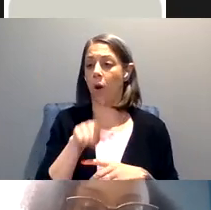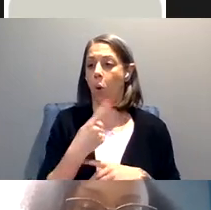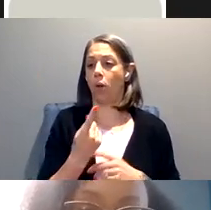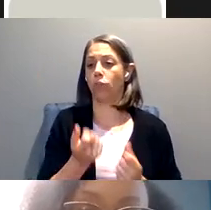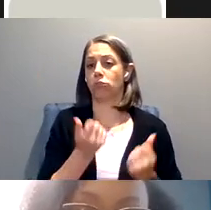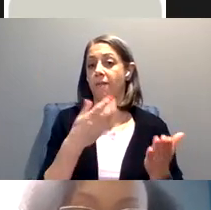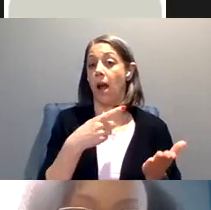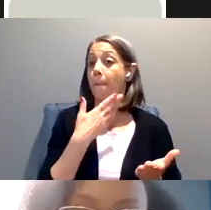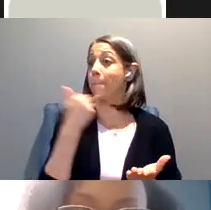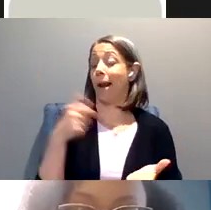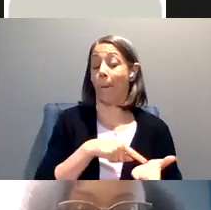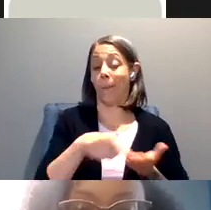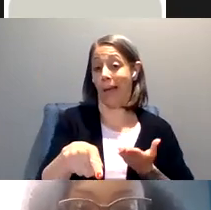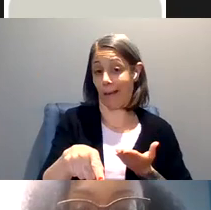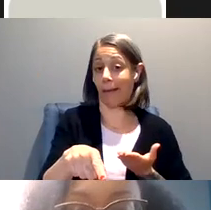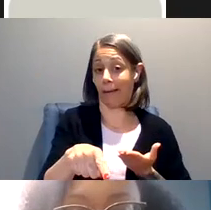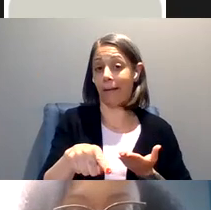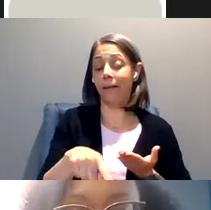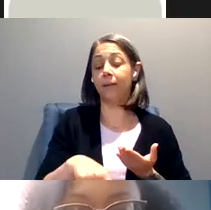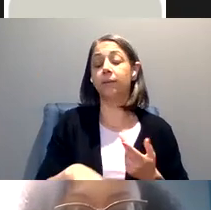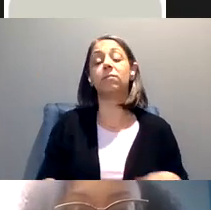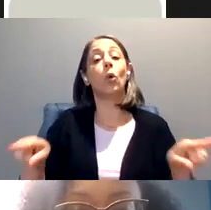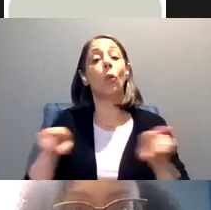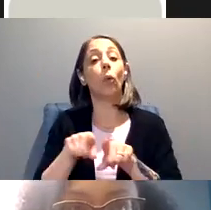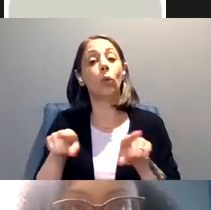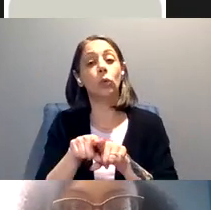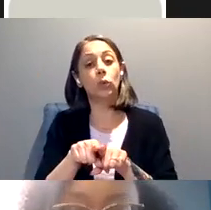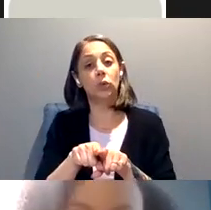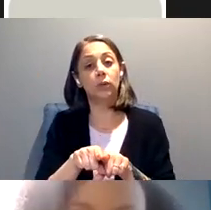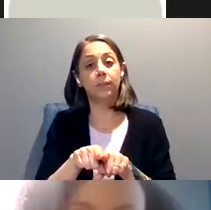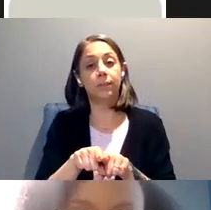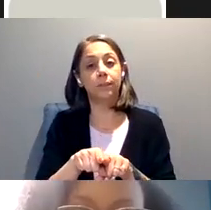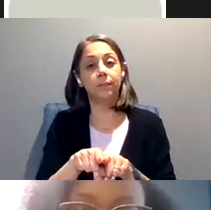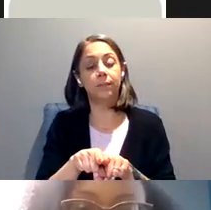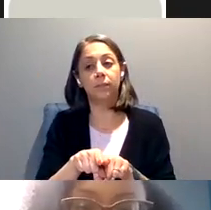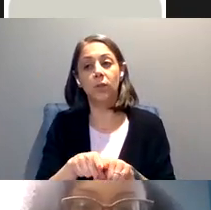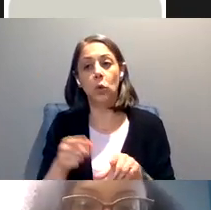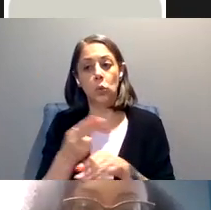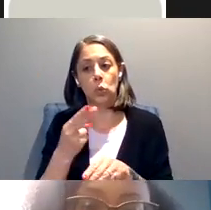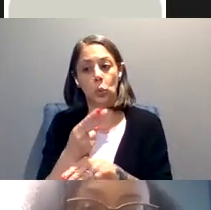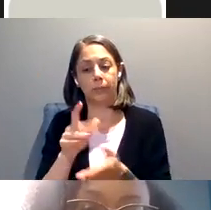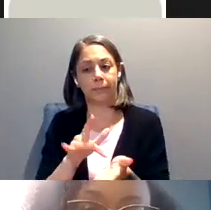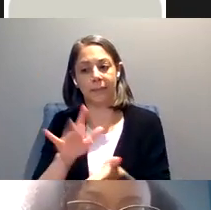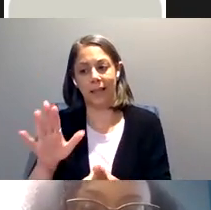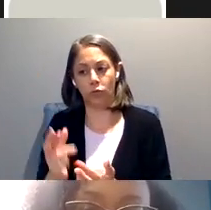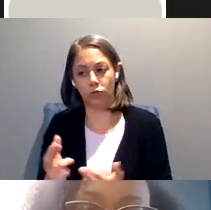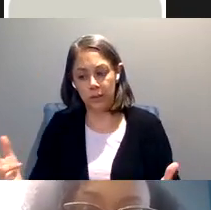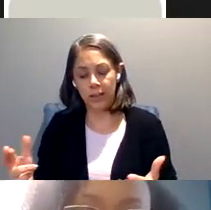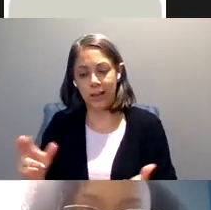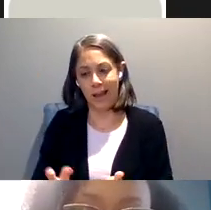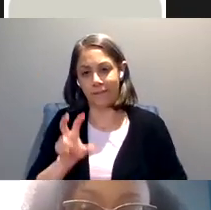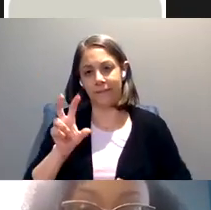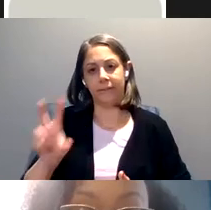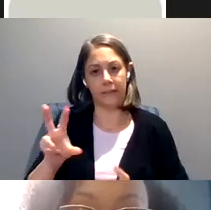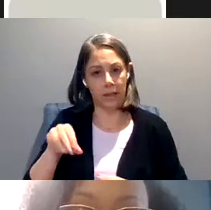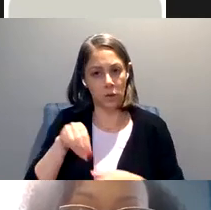pay for folks in the field, but also to really leverage their resources to invest more in the